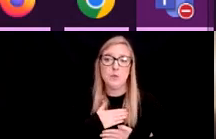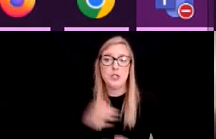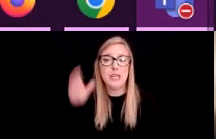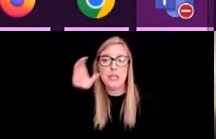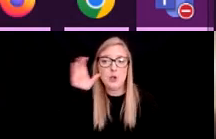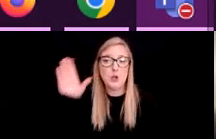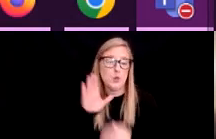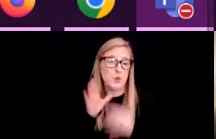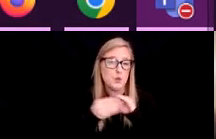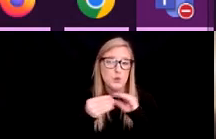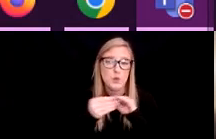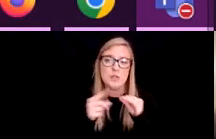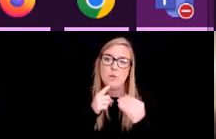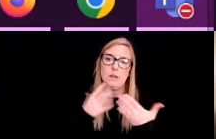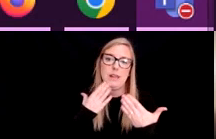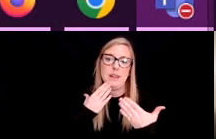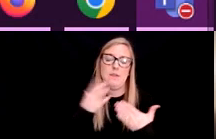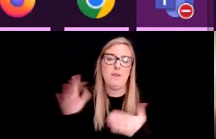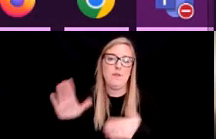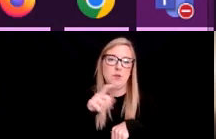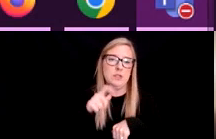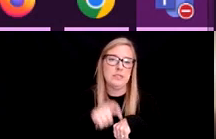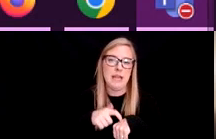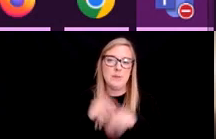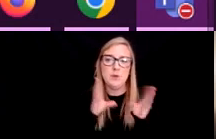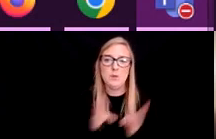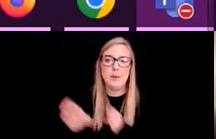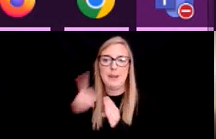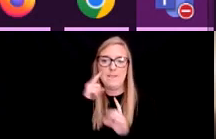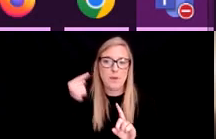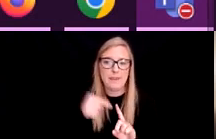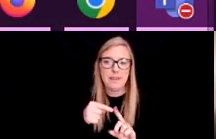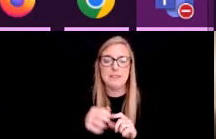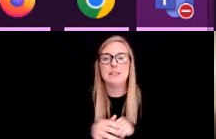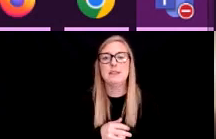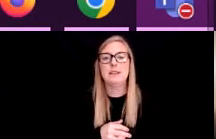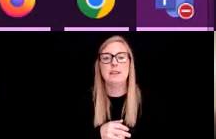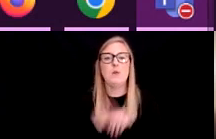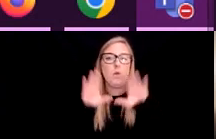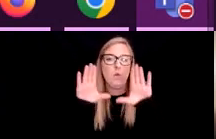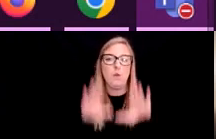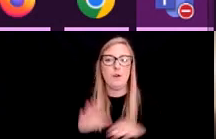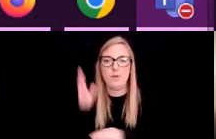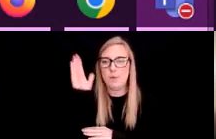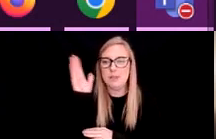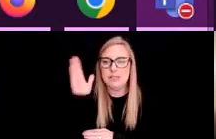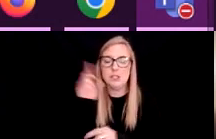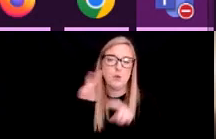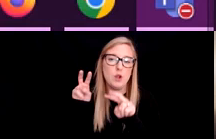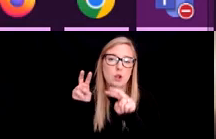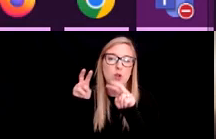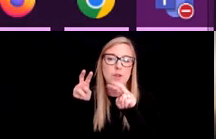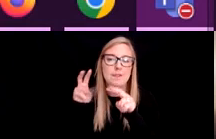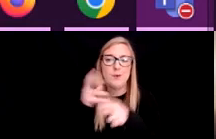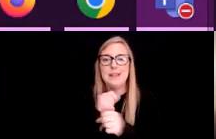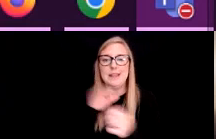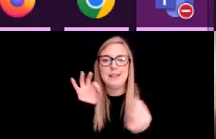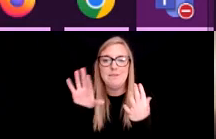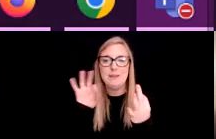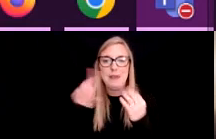we really are thankful for the time you took to prepare for this and the wonderful presentation, and we're looking forward to getting feedback on